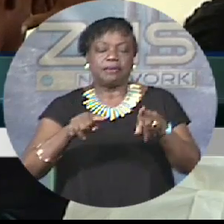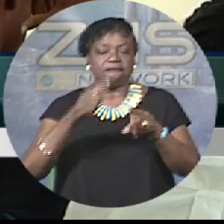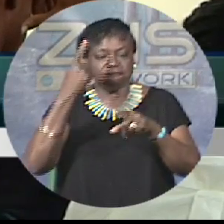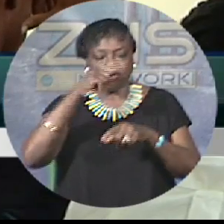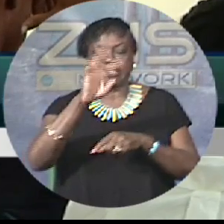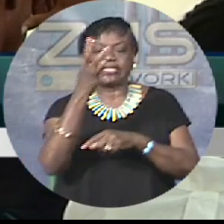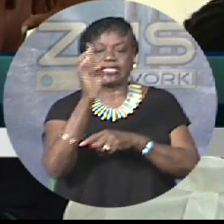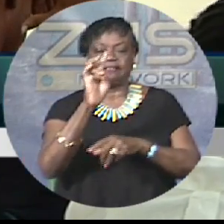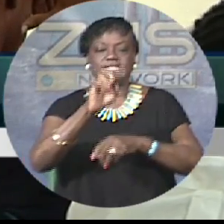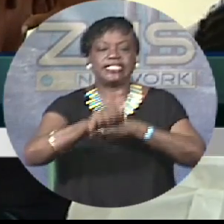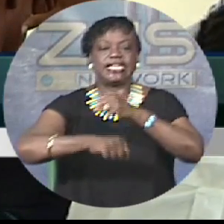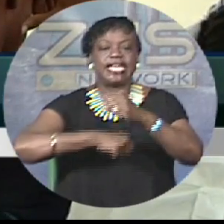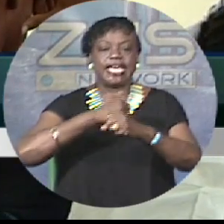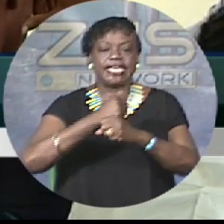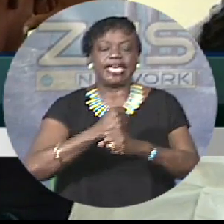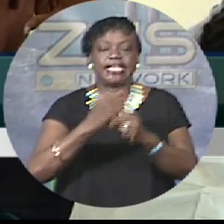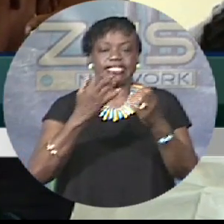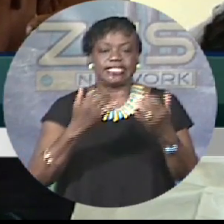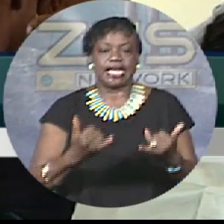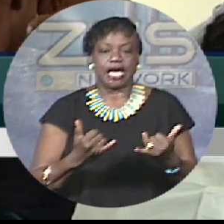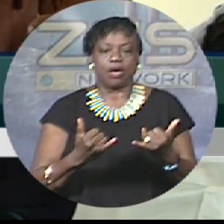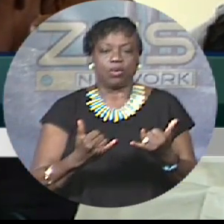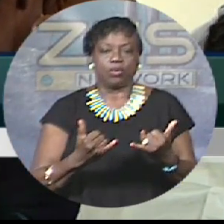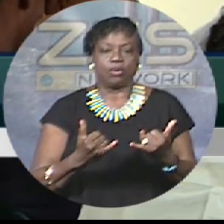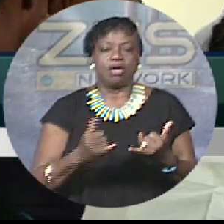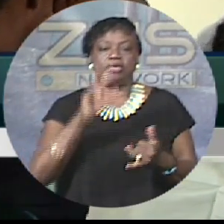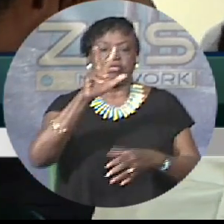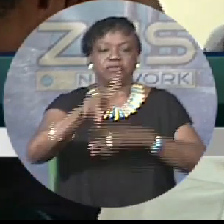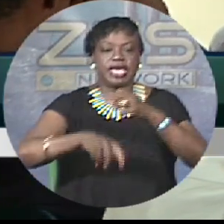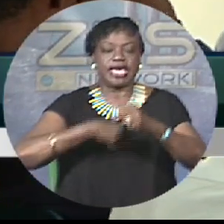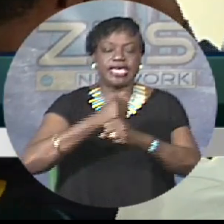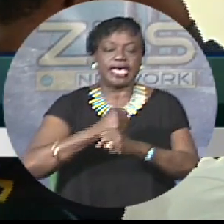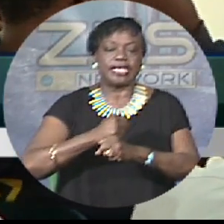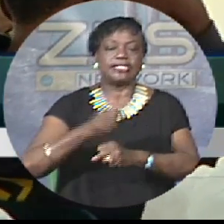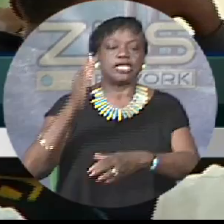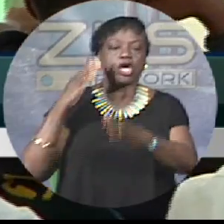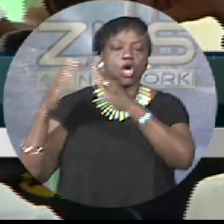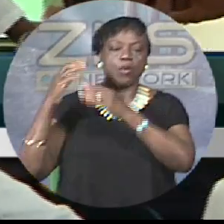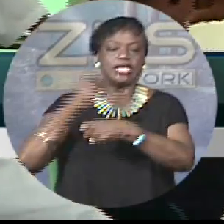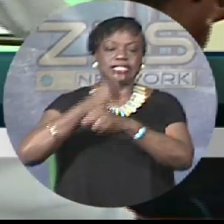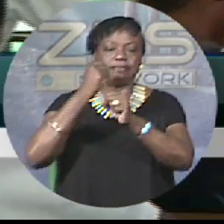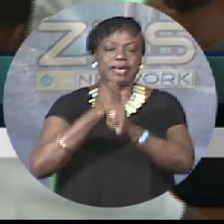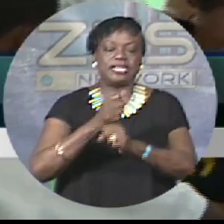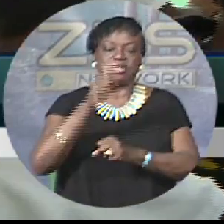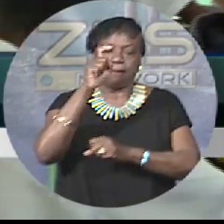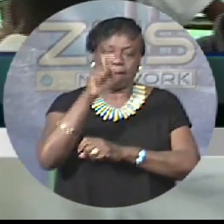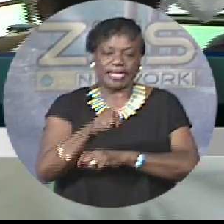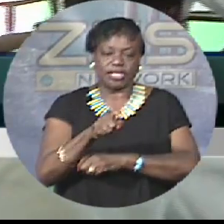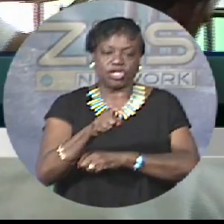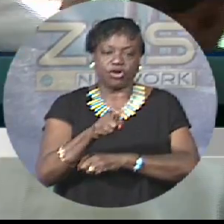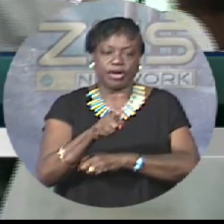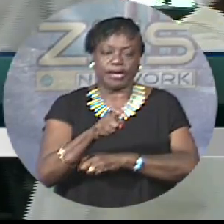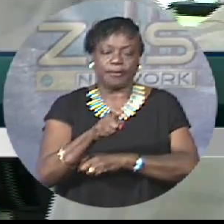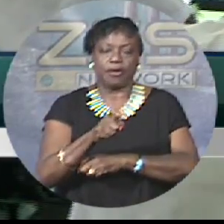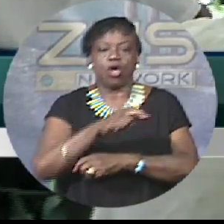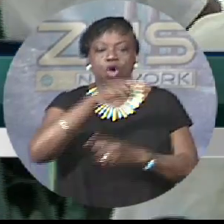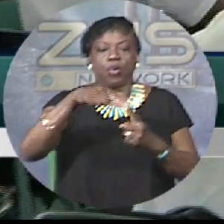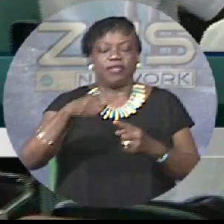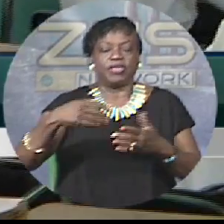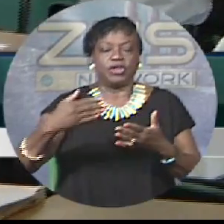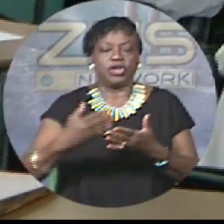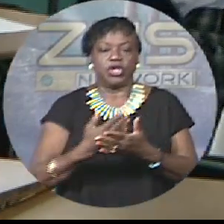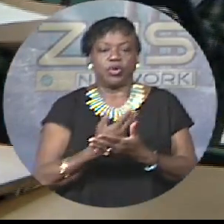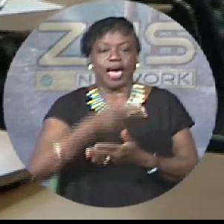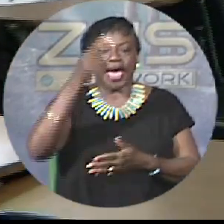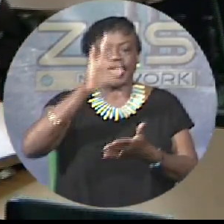it was reportedly not made mandatory until 3 years ago when the new Bahamas National High School Diploma was implemented. The